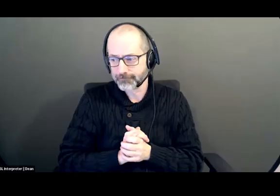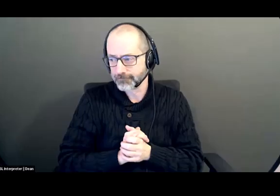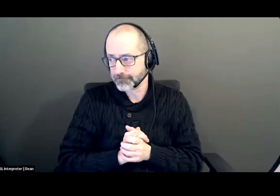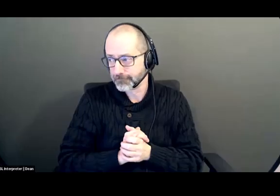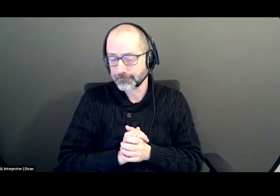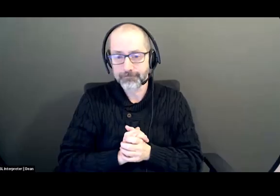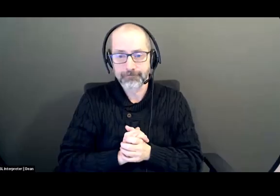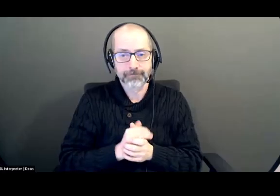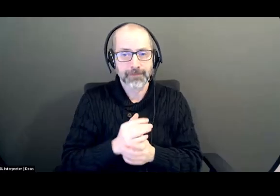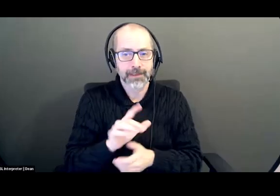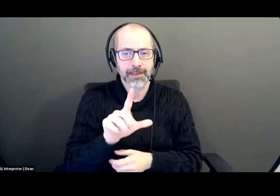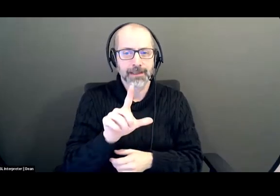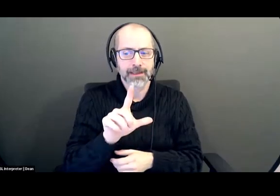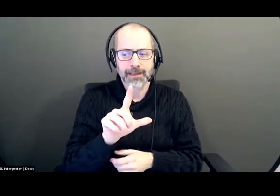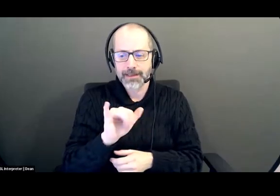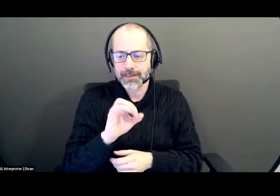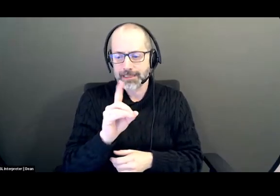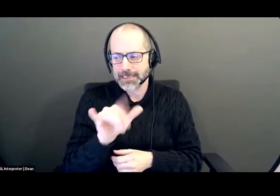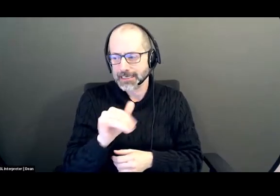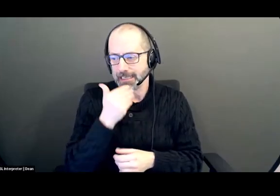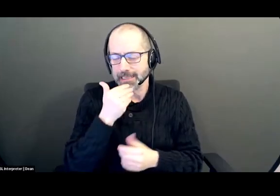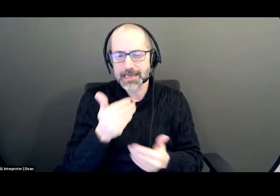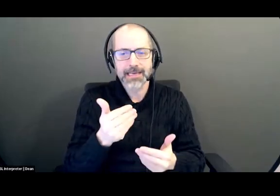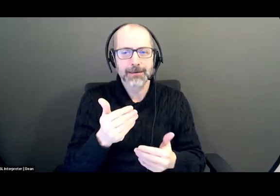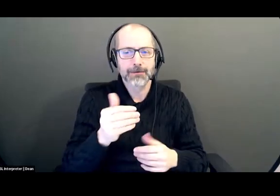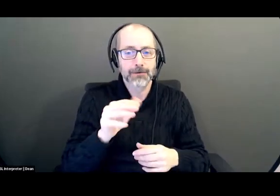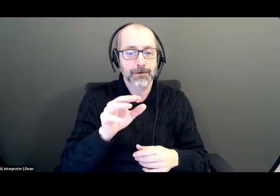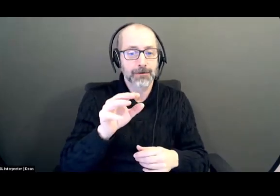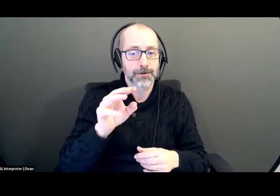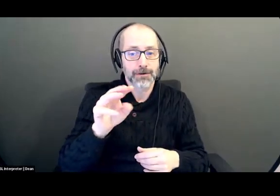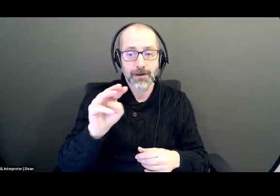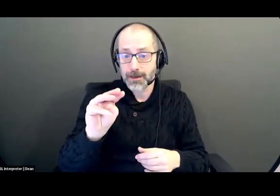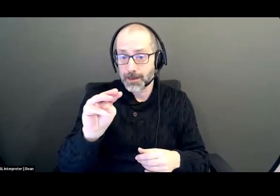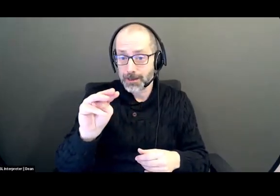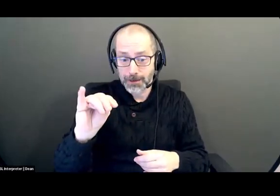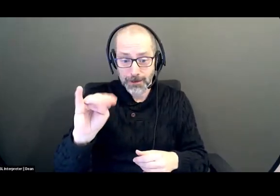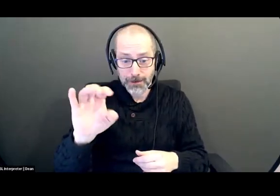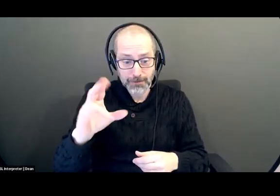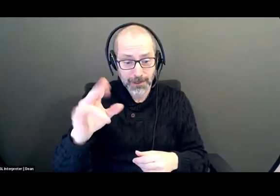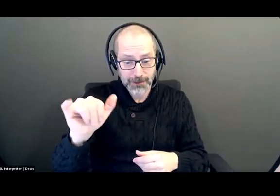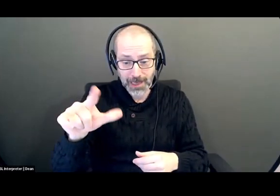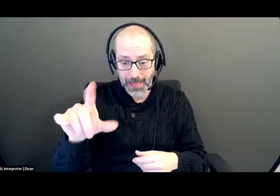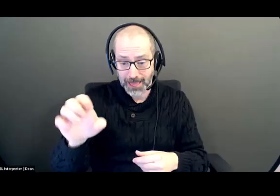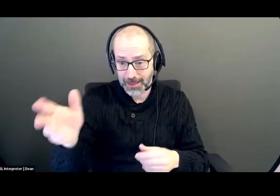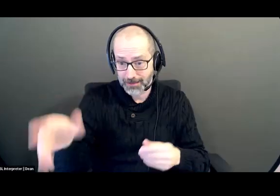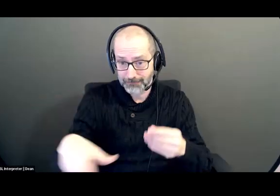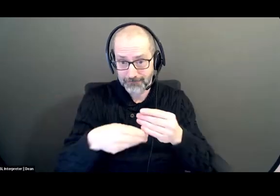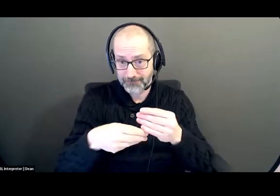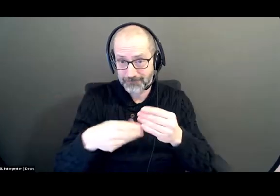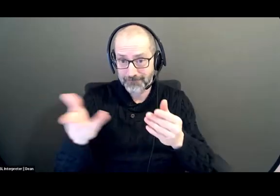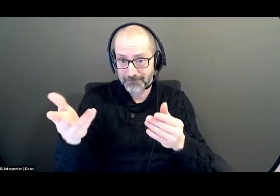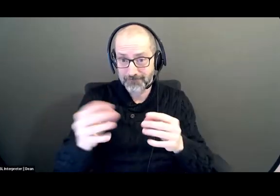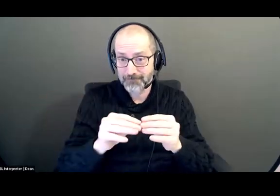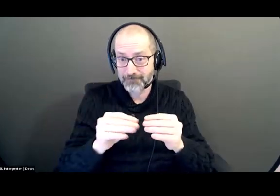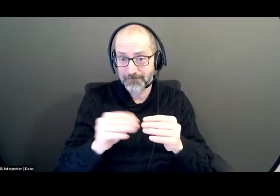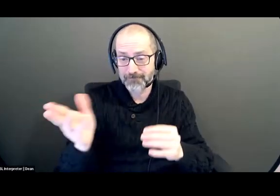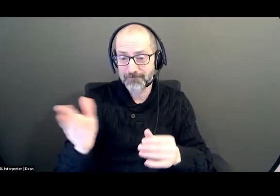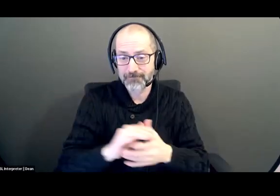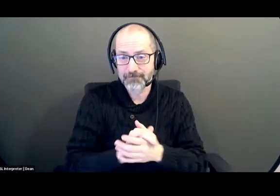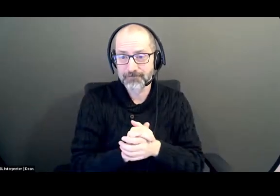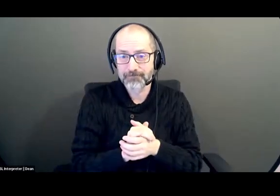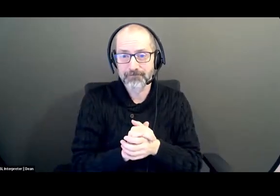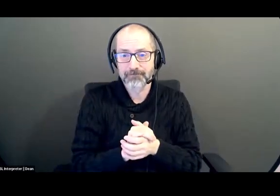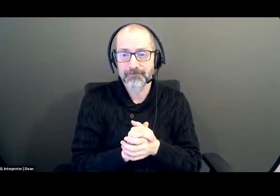look at the gray. You got to kind of put your, I don't know, I say put your feet in someone else's shoes and